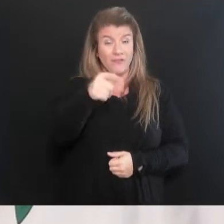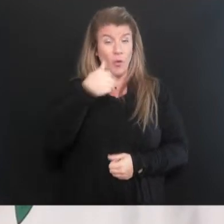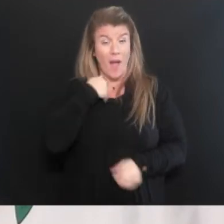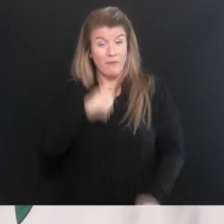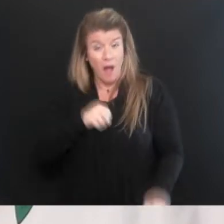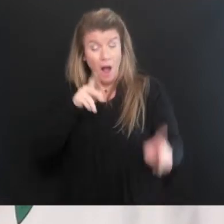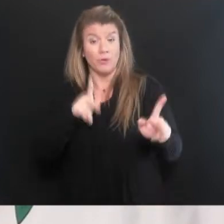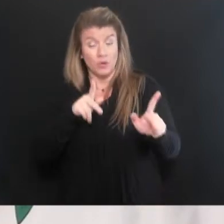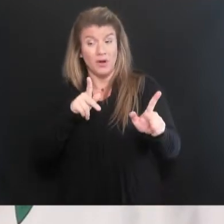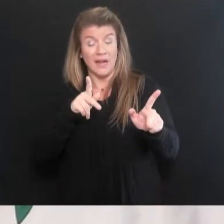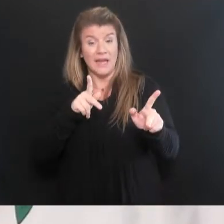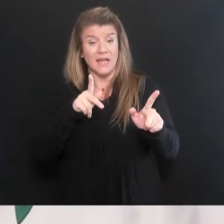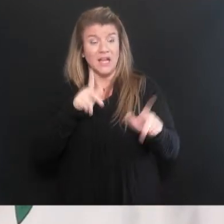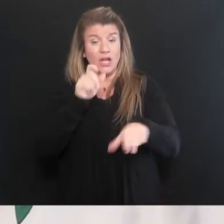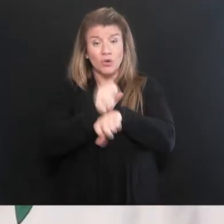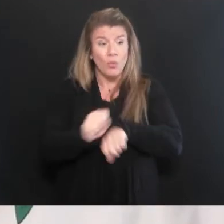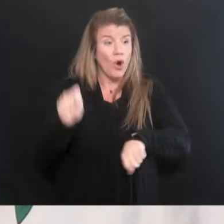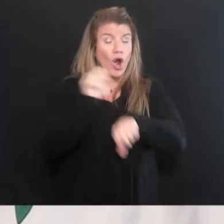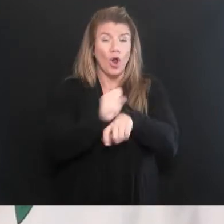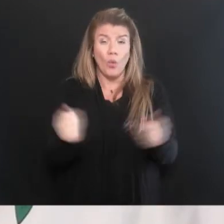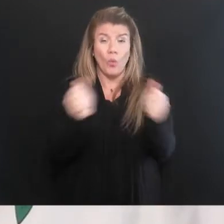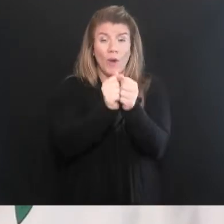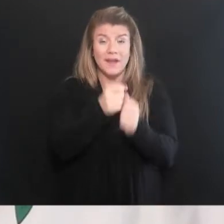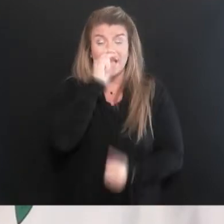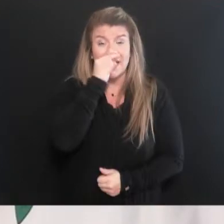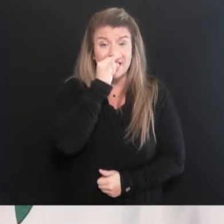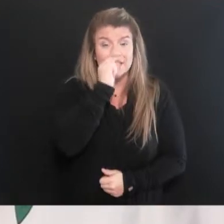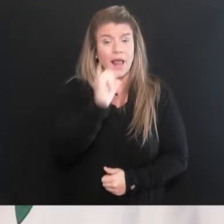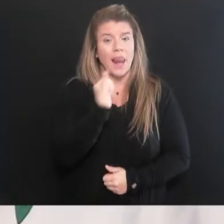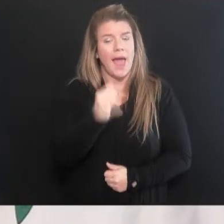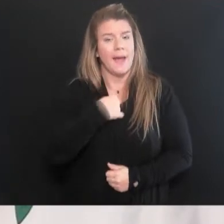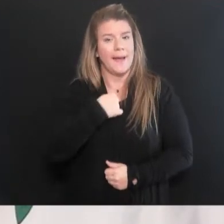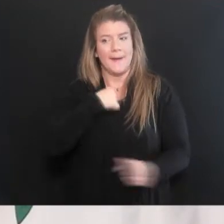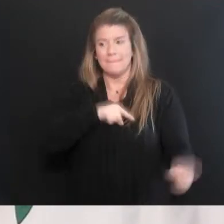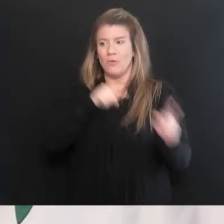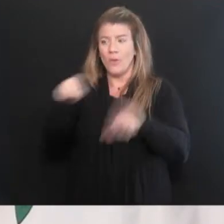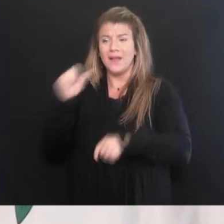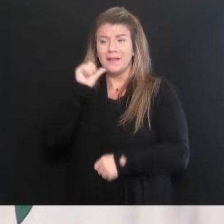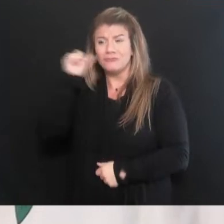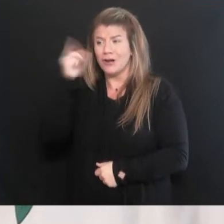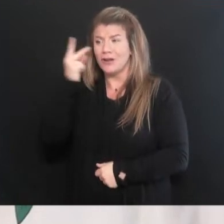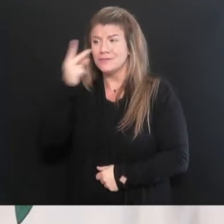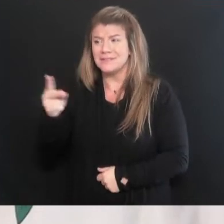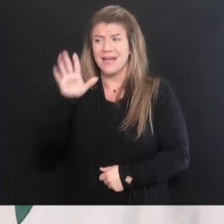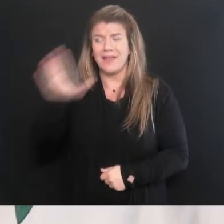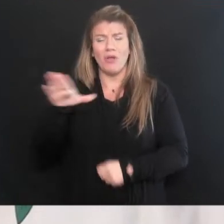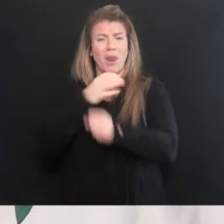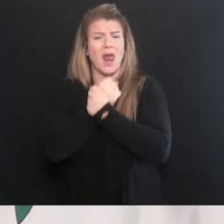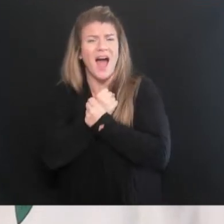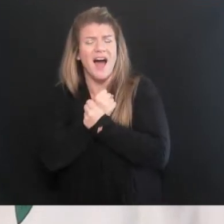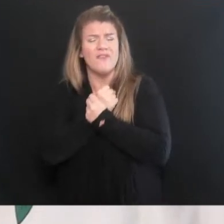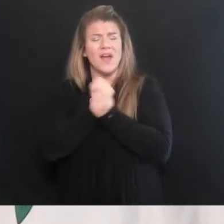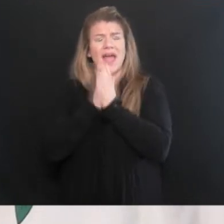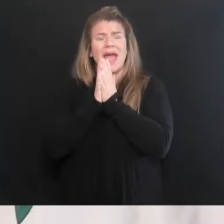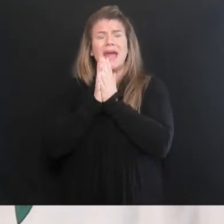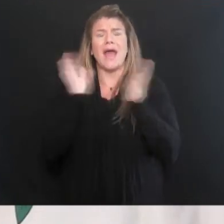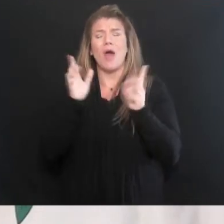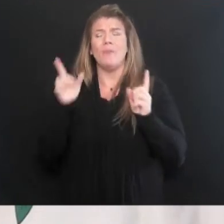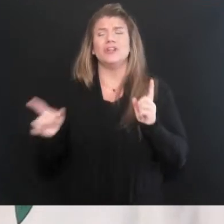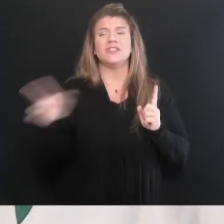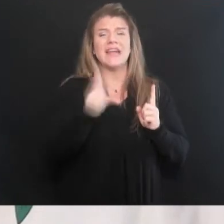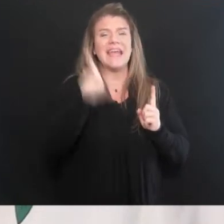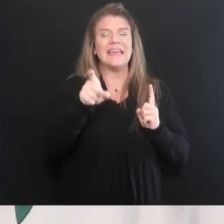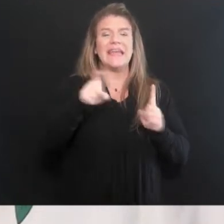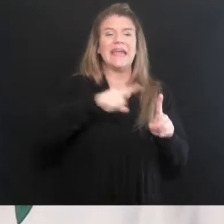to be with these kids where I was with these kids yesterday and just see the outpouring of the love and how much they need